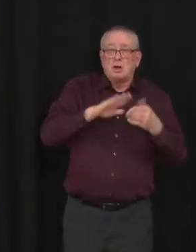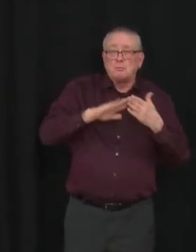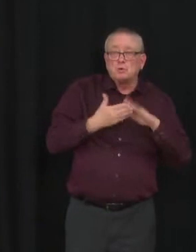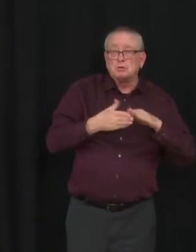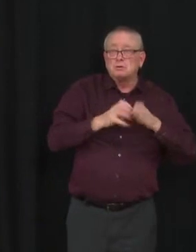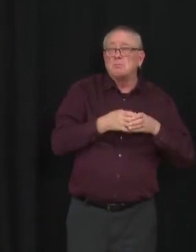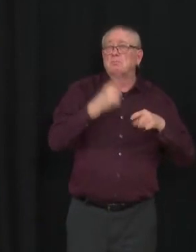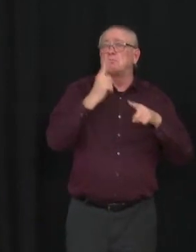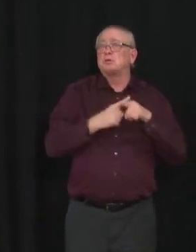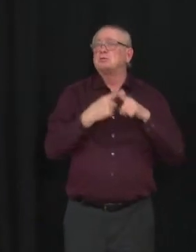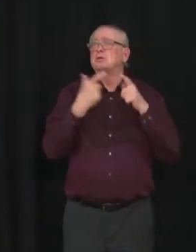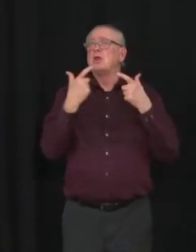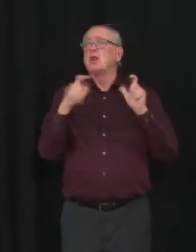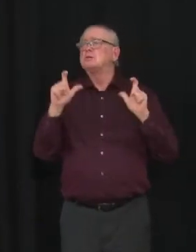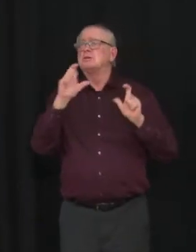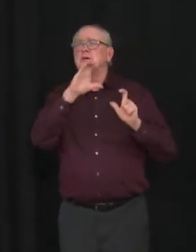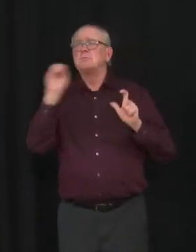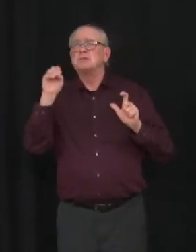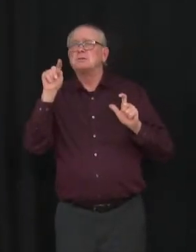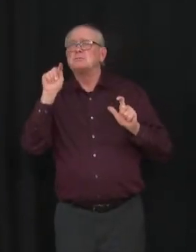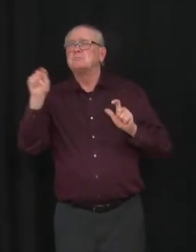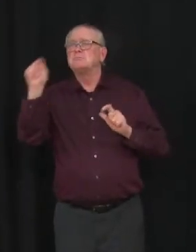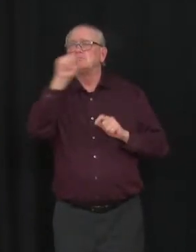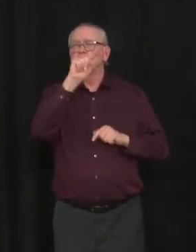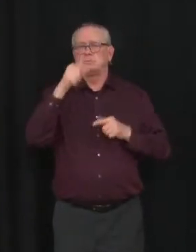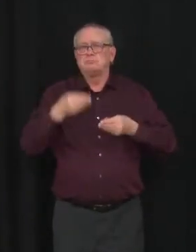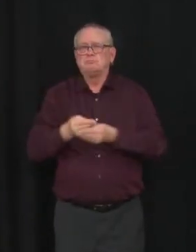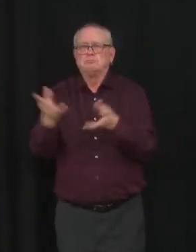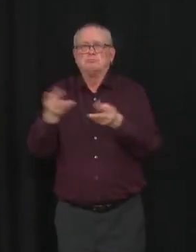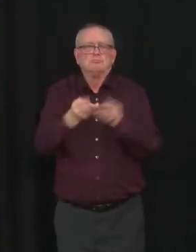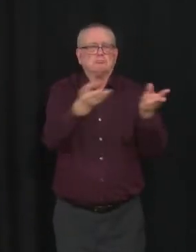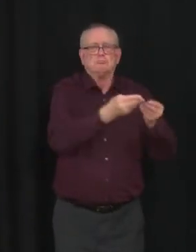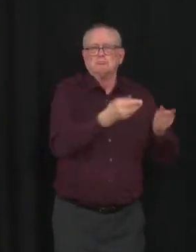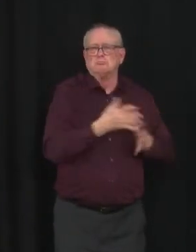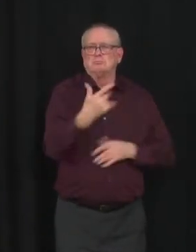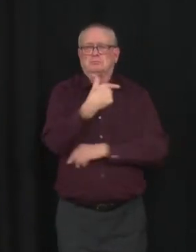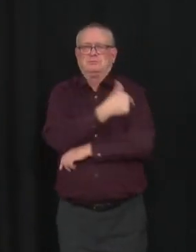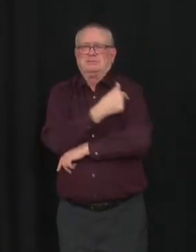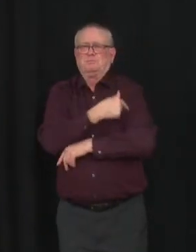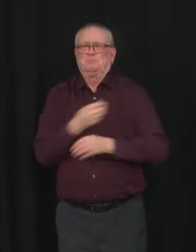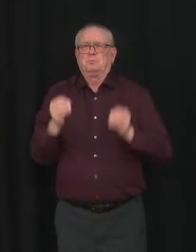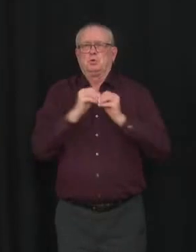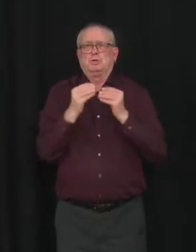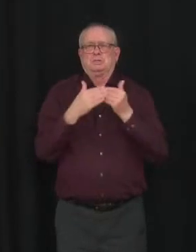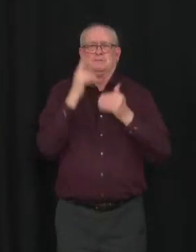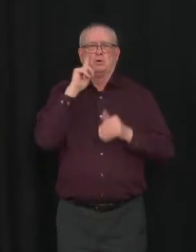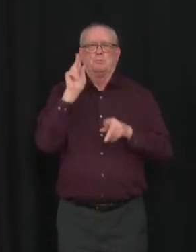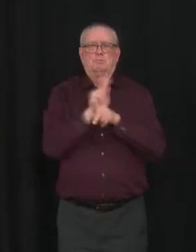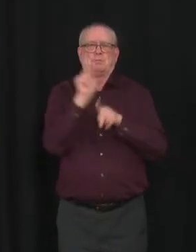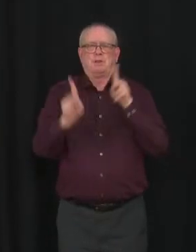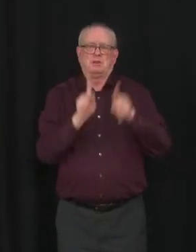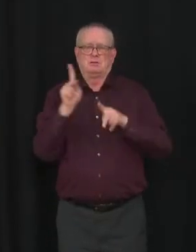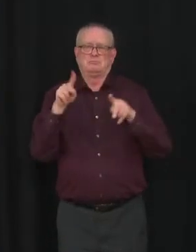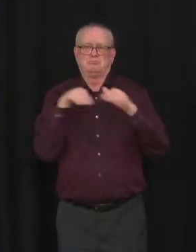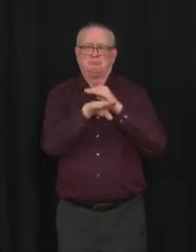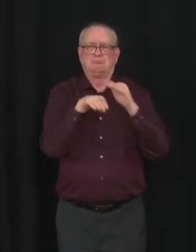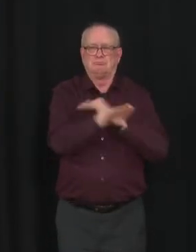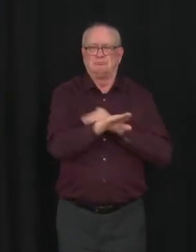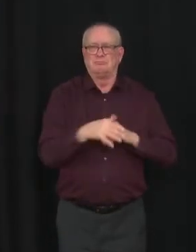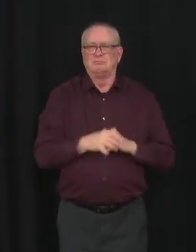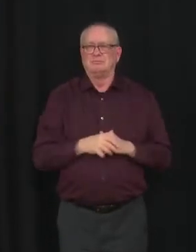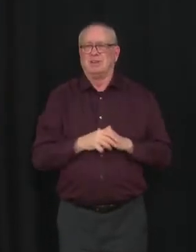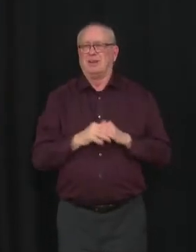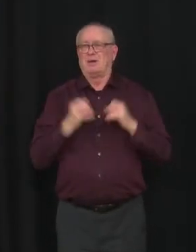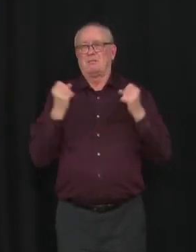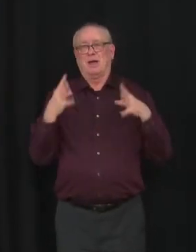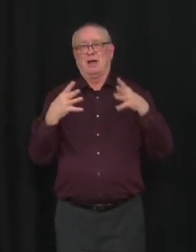to make boosters as convenient as possible. So let me be absolutely clear. There's a lot we still do not know about